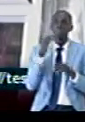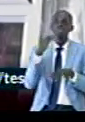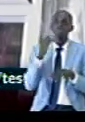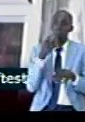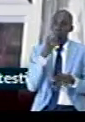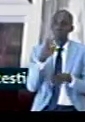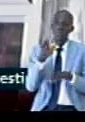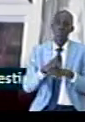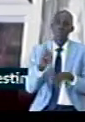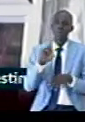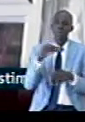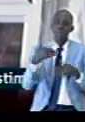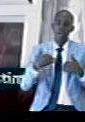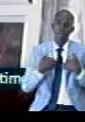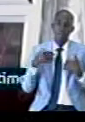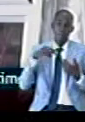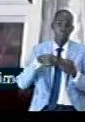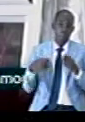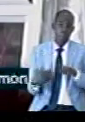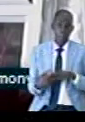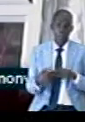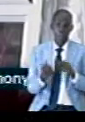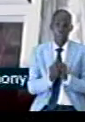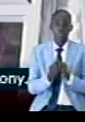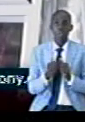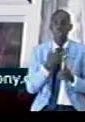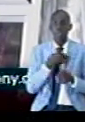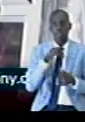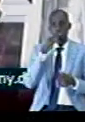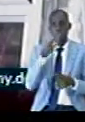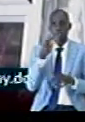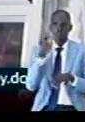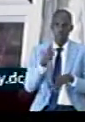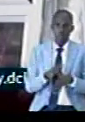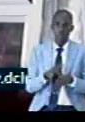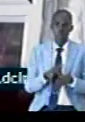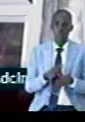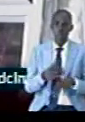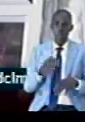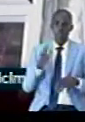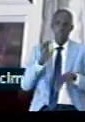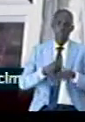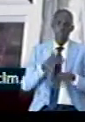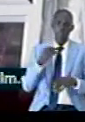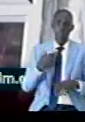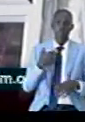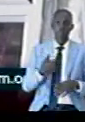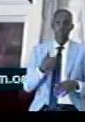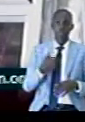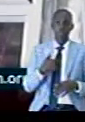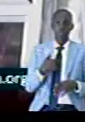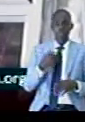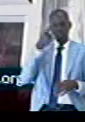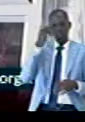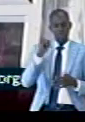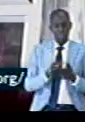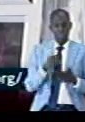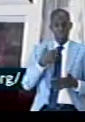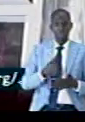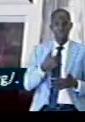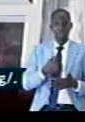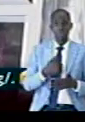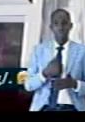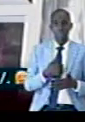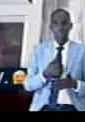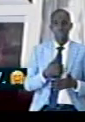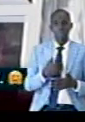know that you are having problem. So I hold my chest. Because that chest for past,